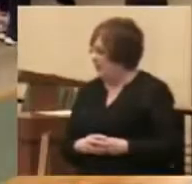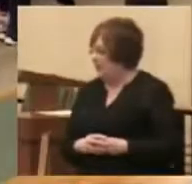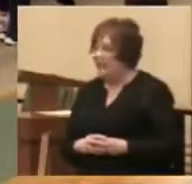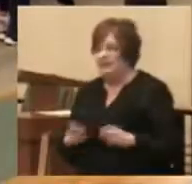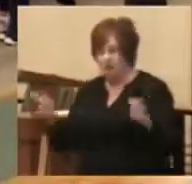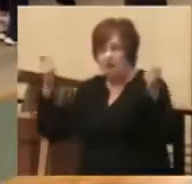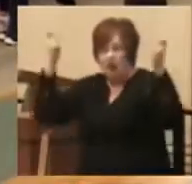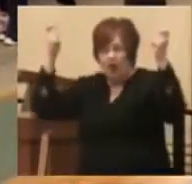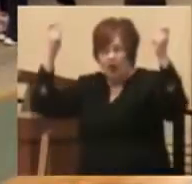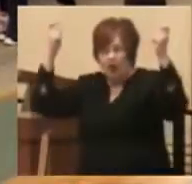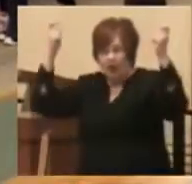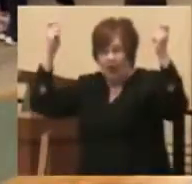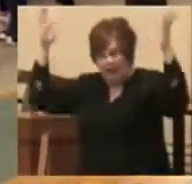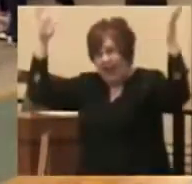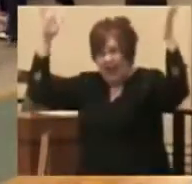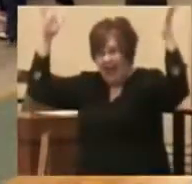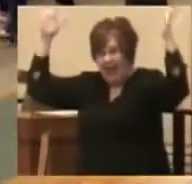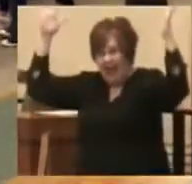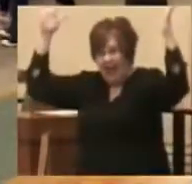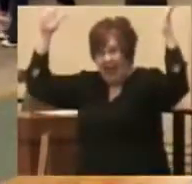You'd be cheering.